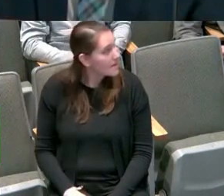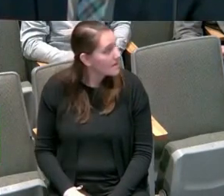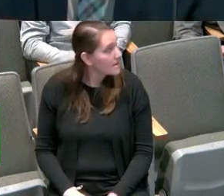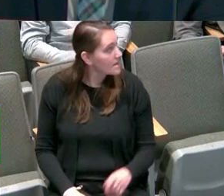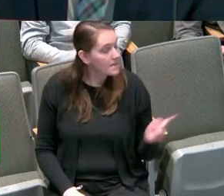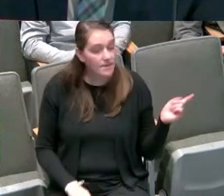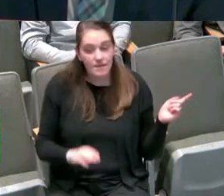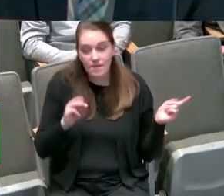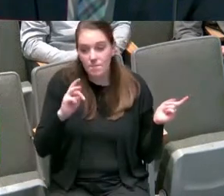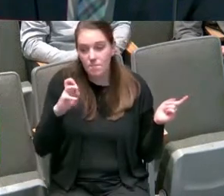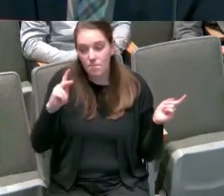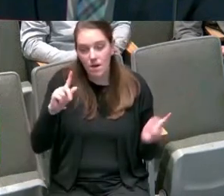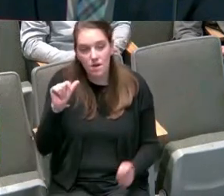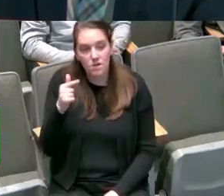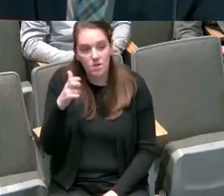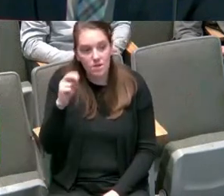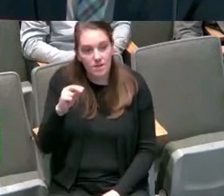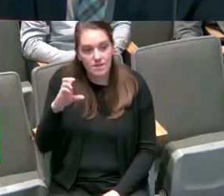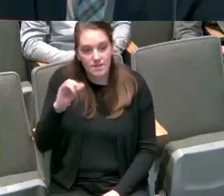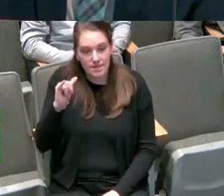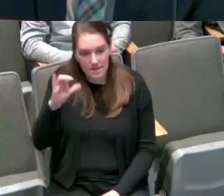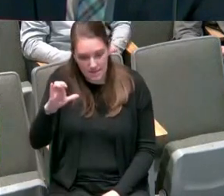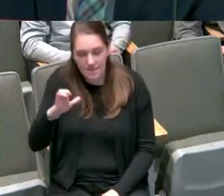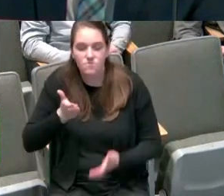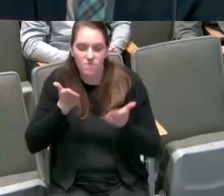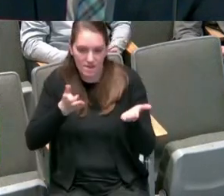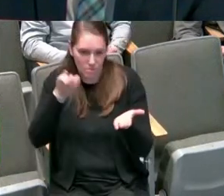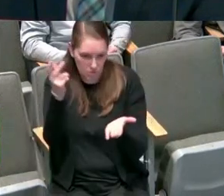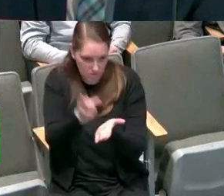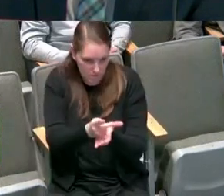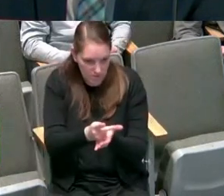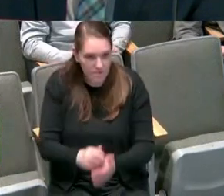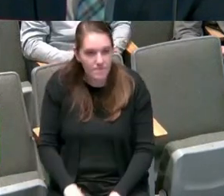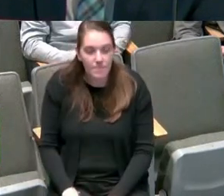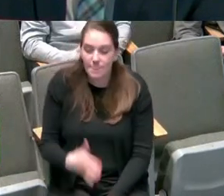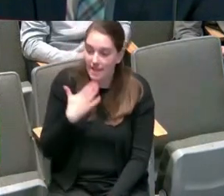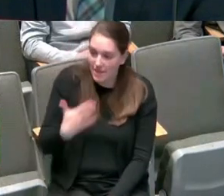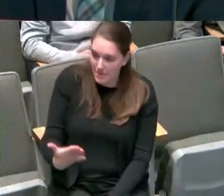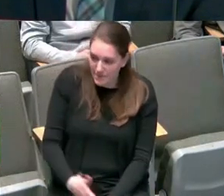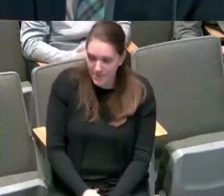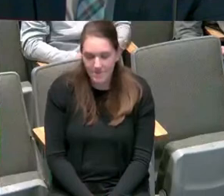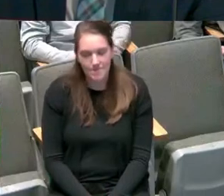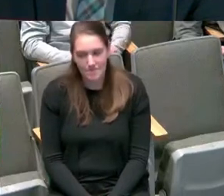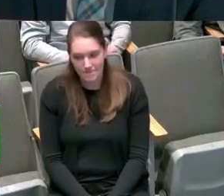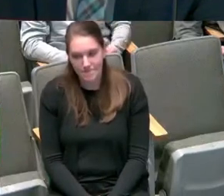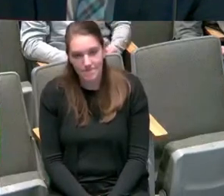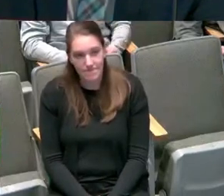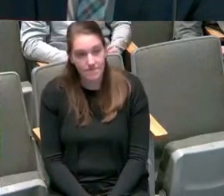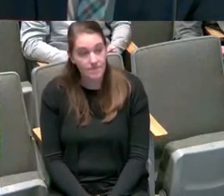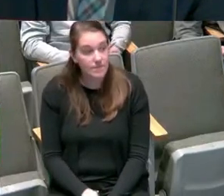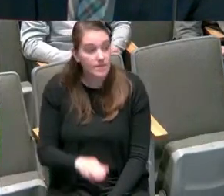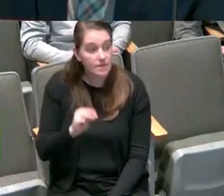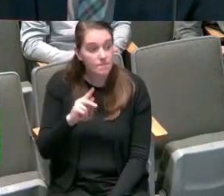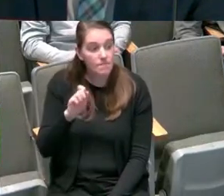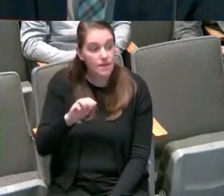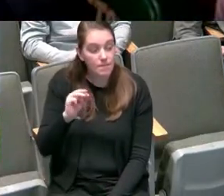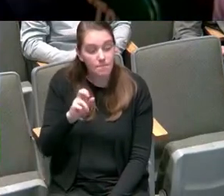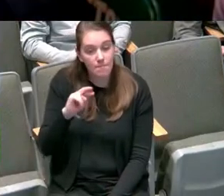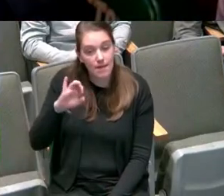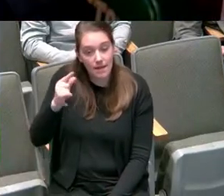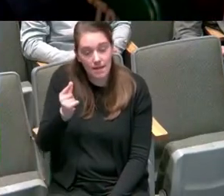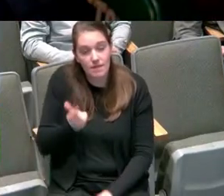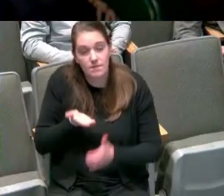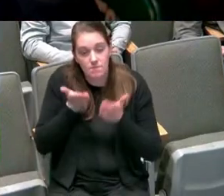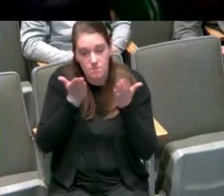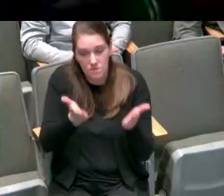Mark Logan Mark Logan cic recommends approval thank you Mike Manning appropriation committee